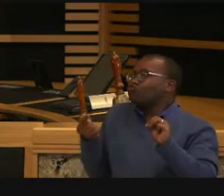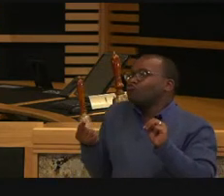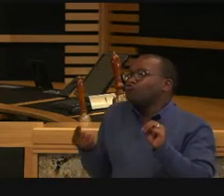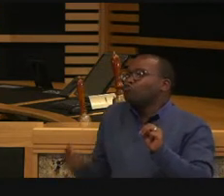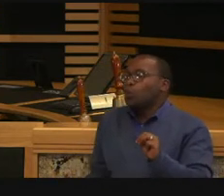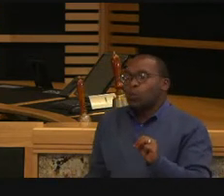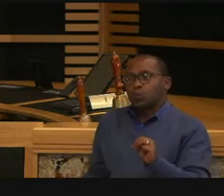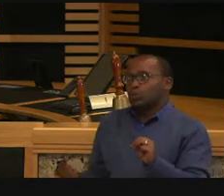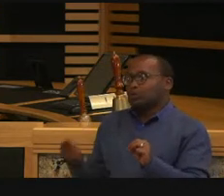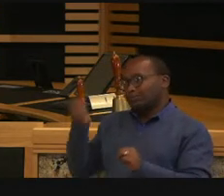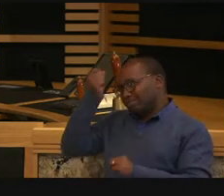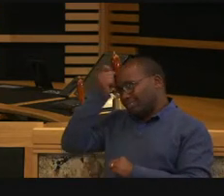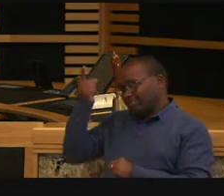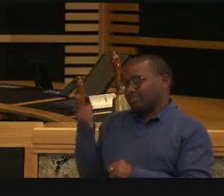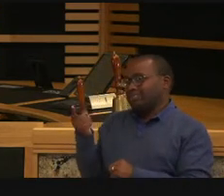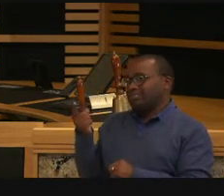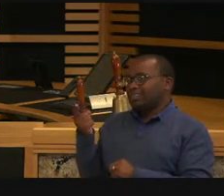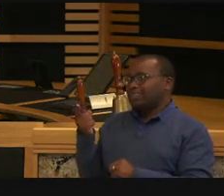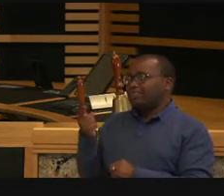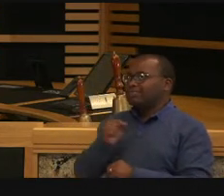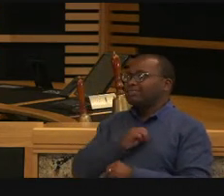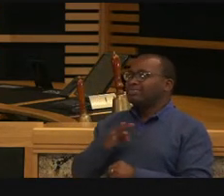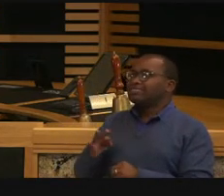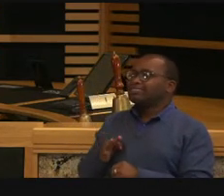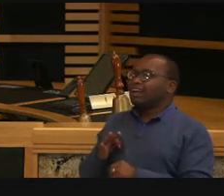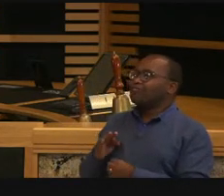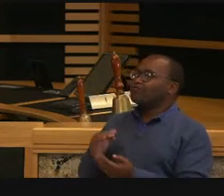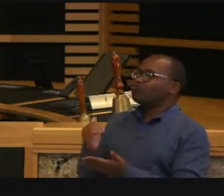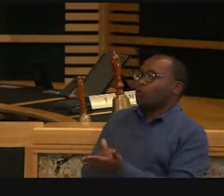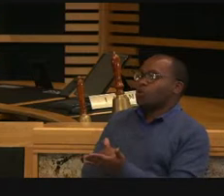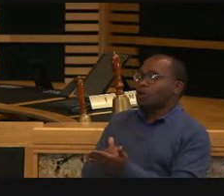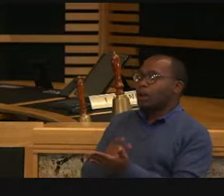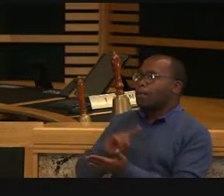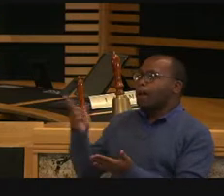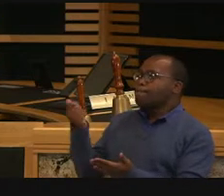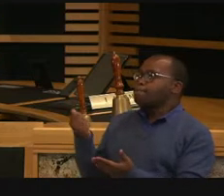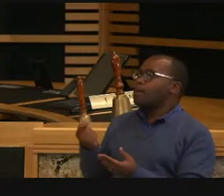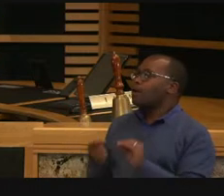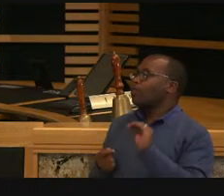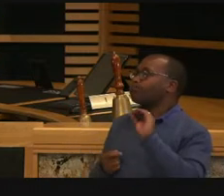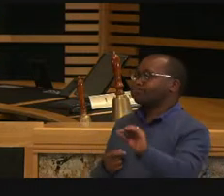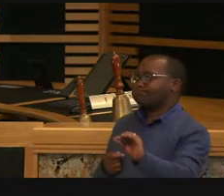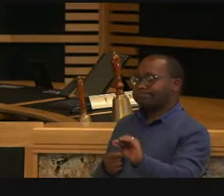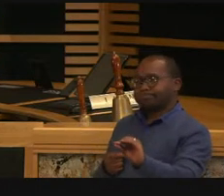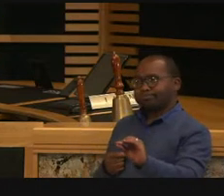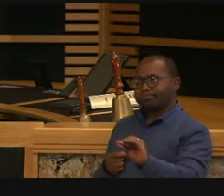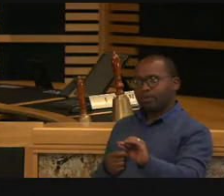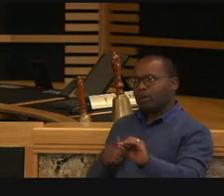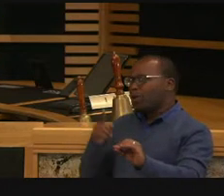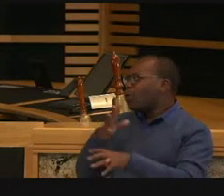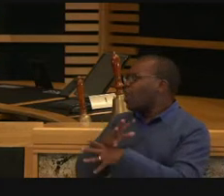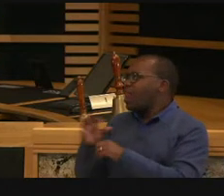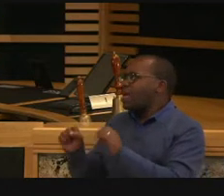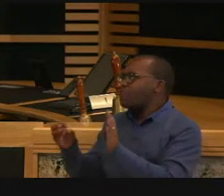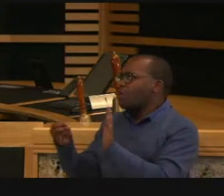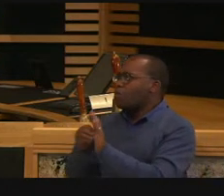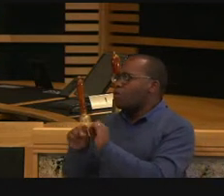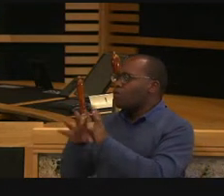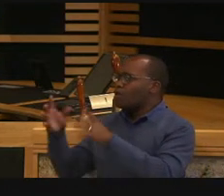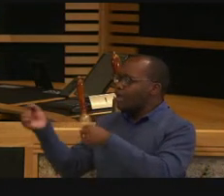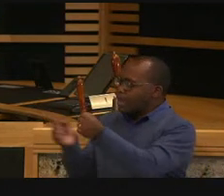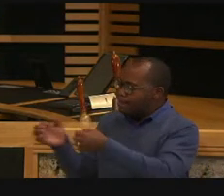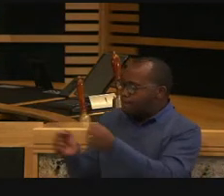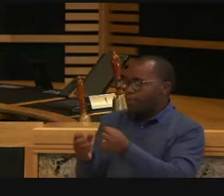funded. What makes it hard to advertise the position and fill up those positions? We are lamenting